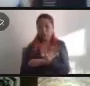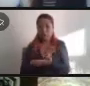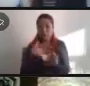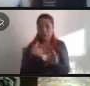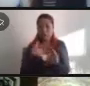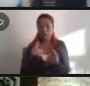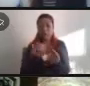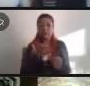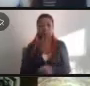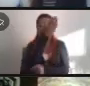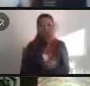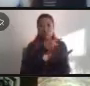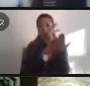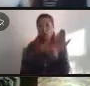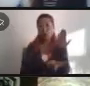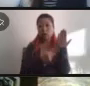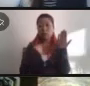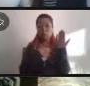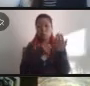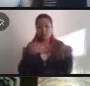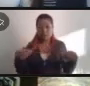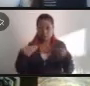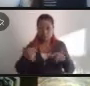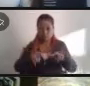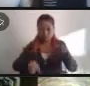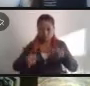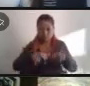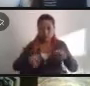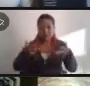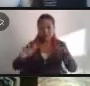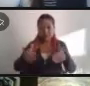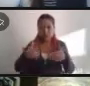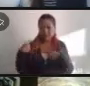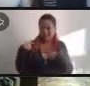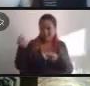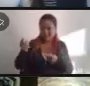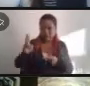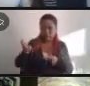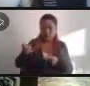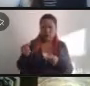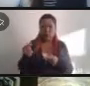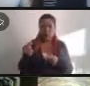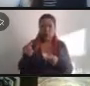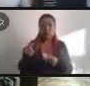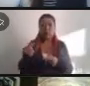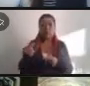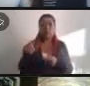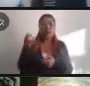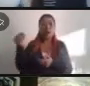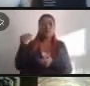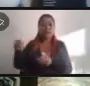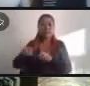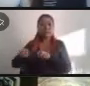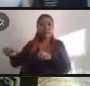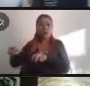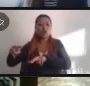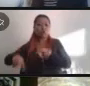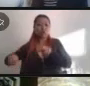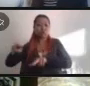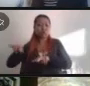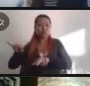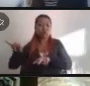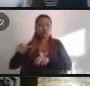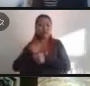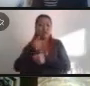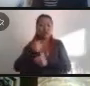the program, and we review them, and then we have historically had them reviewed by outside panels as well, just to make sure that we're not